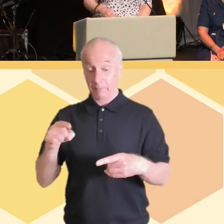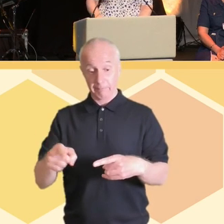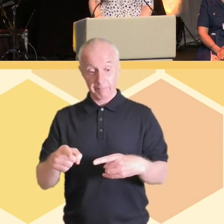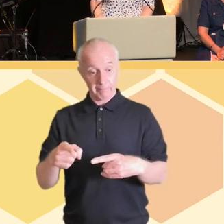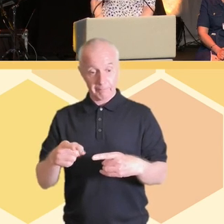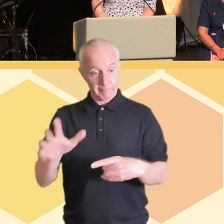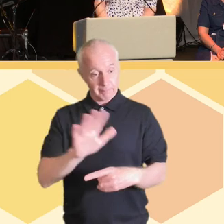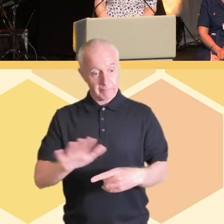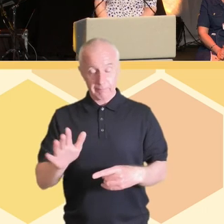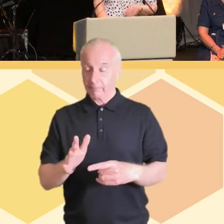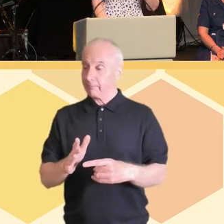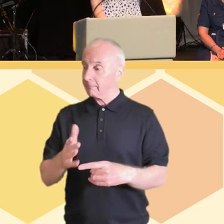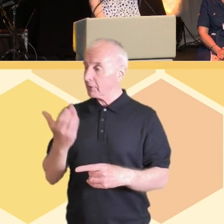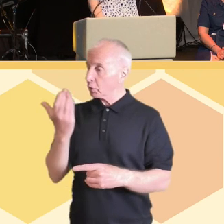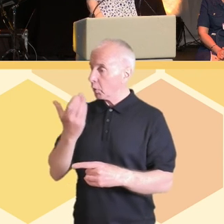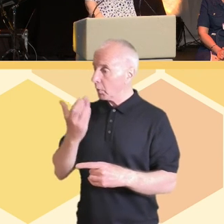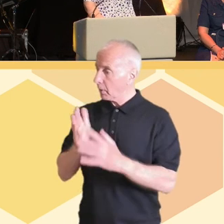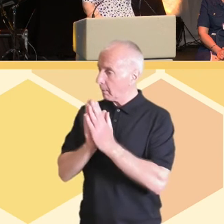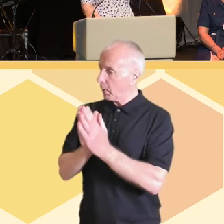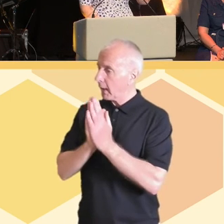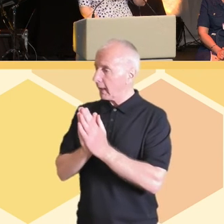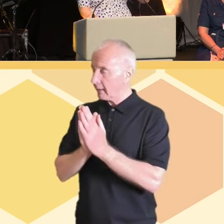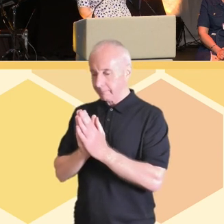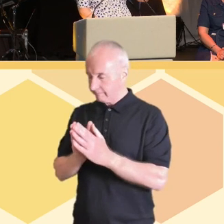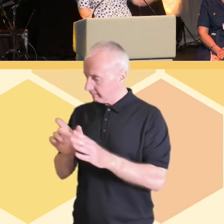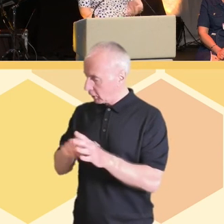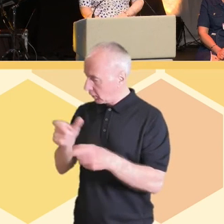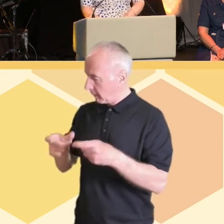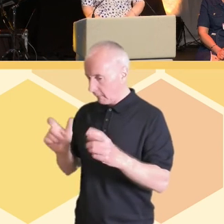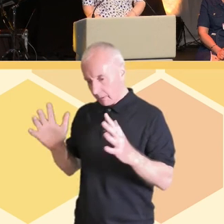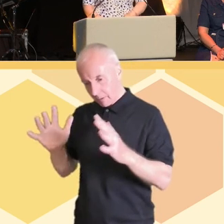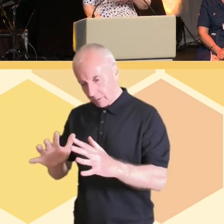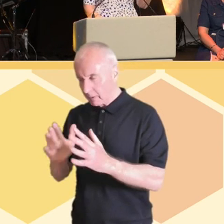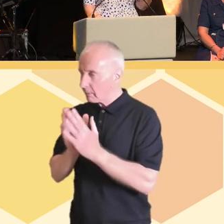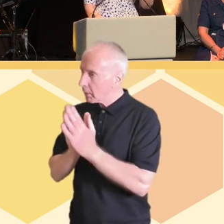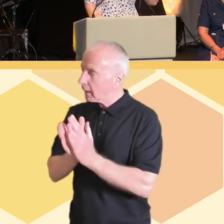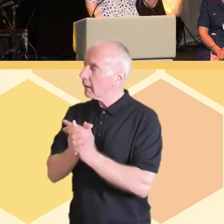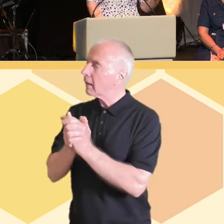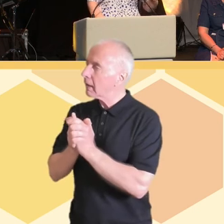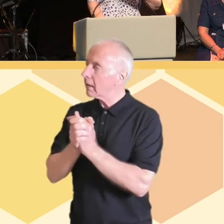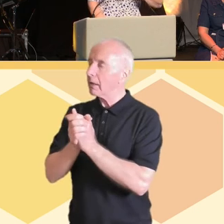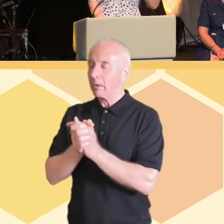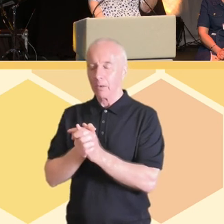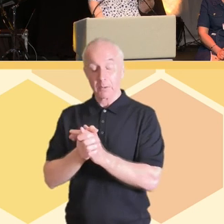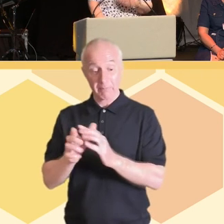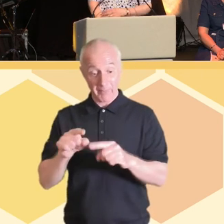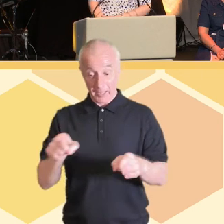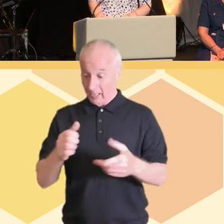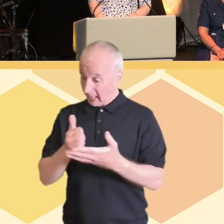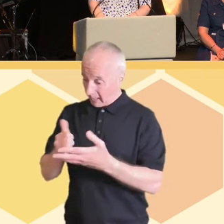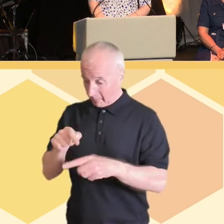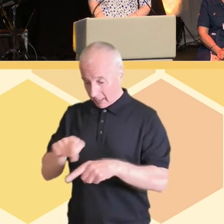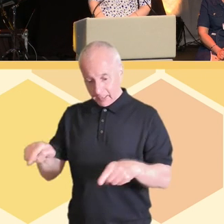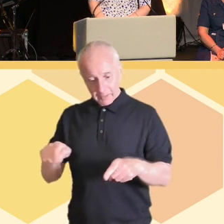Prayer spaces in schools. How many of our young people up and down the country are being touched by prayer spaces and other